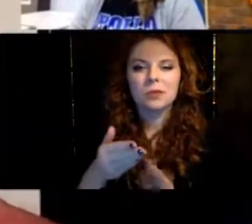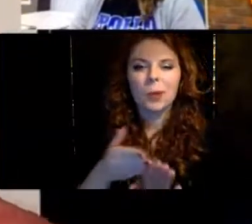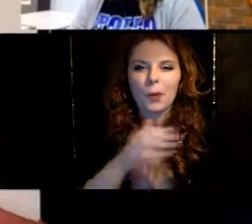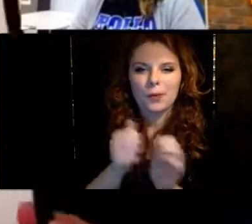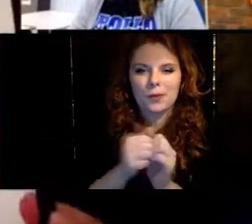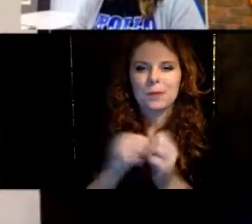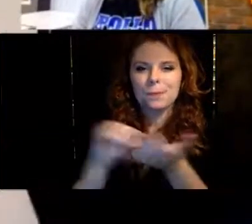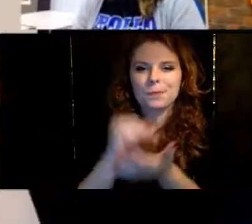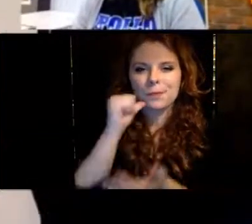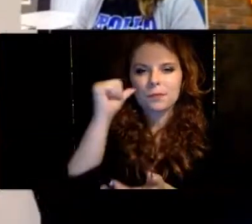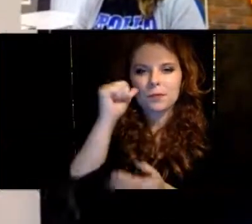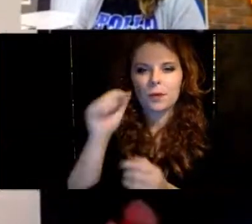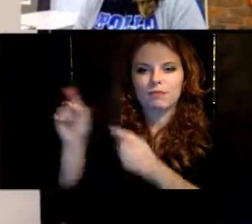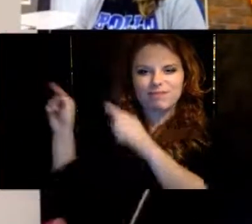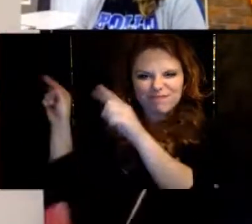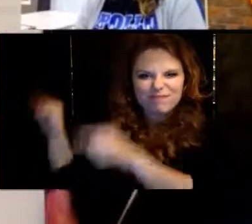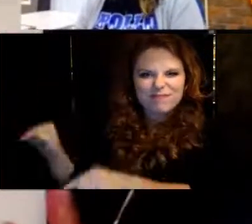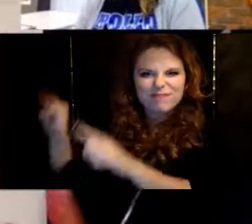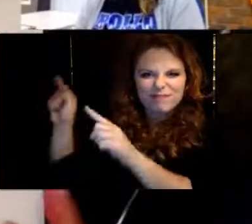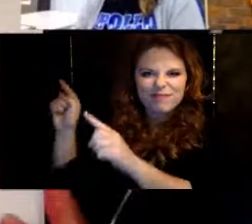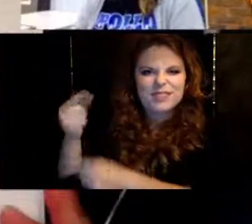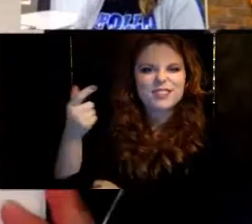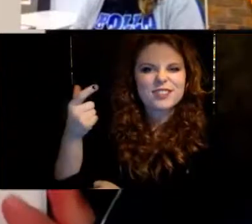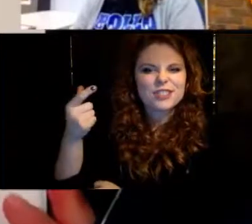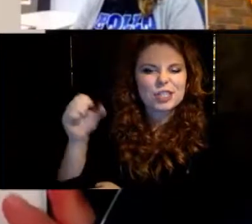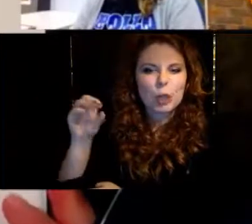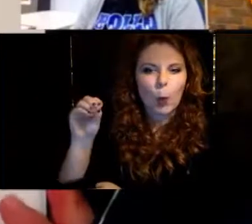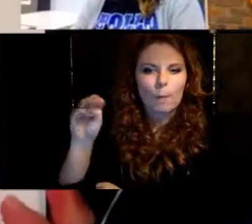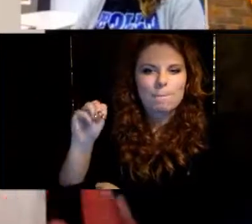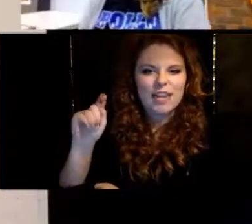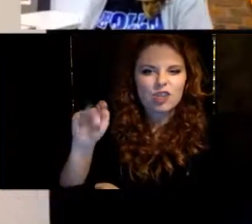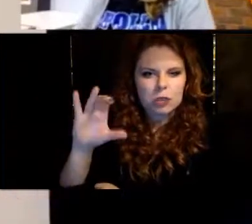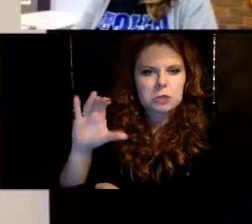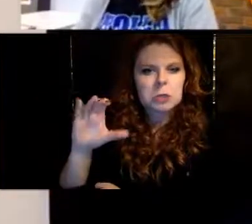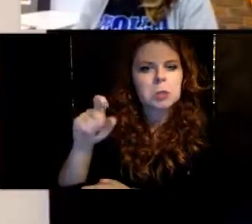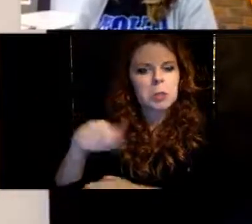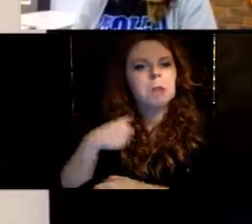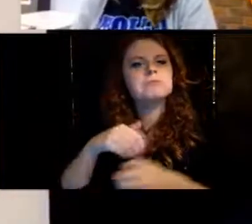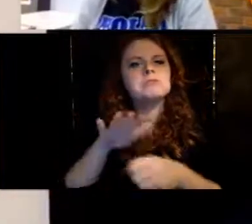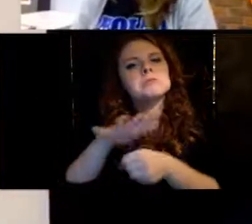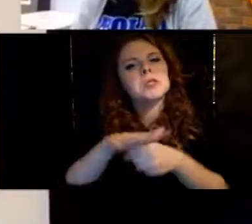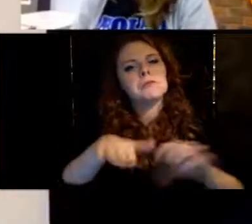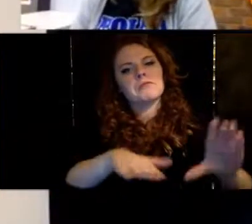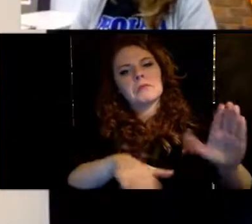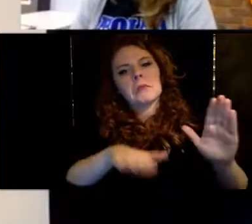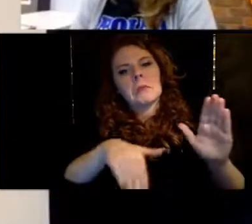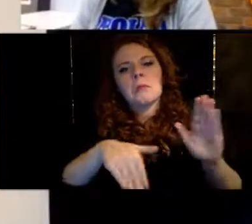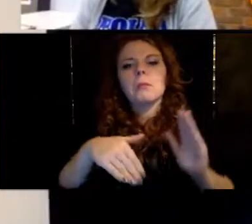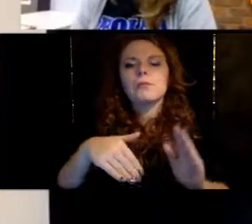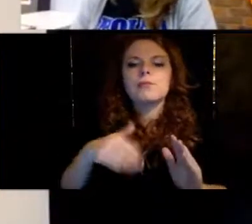we had our geometric right here. And then we should have a decent amount of space at the bottom of the page. And I'm just going to